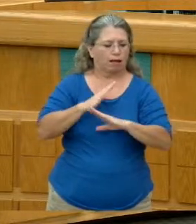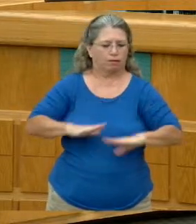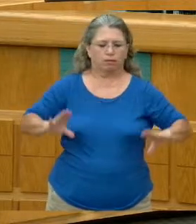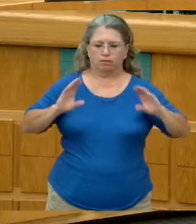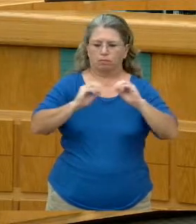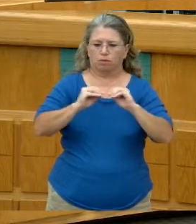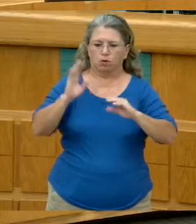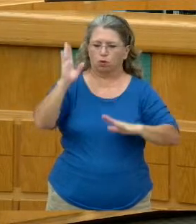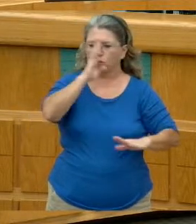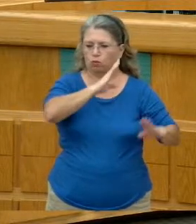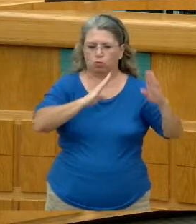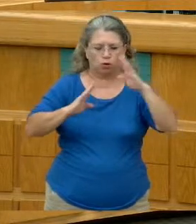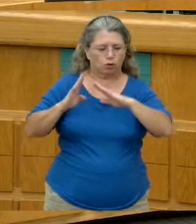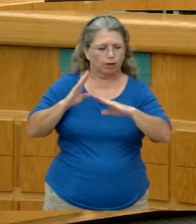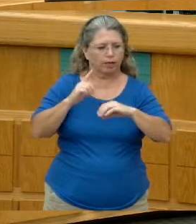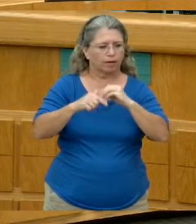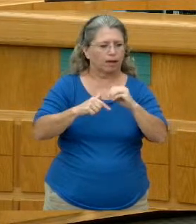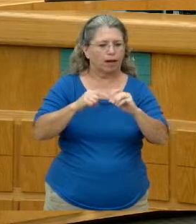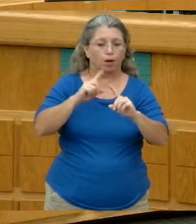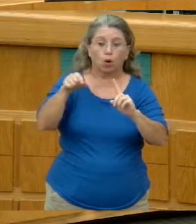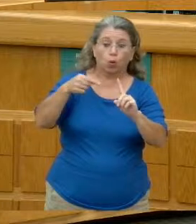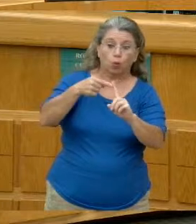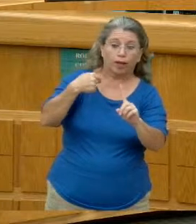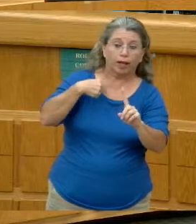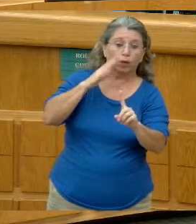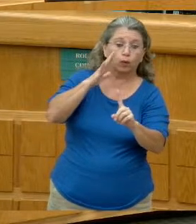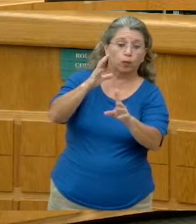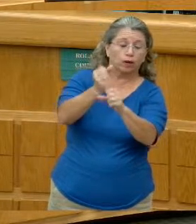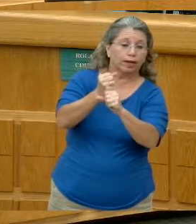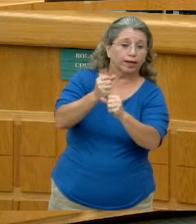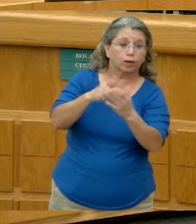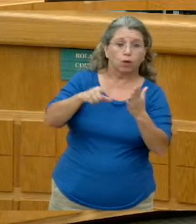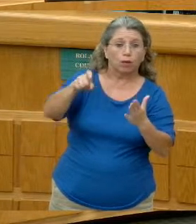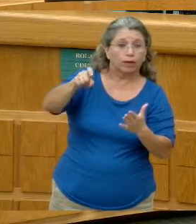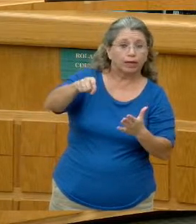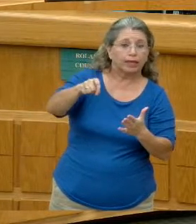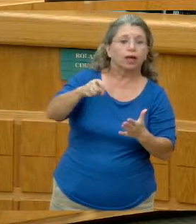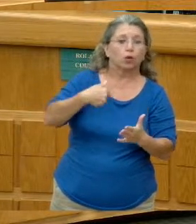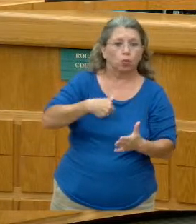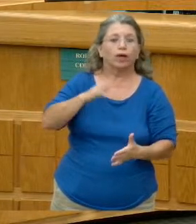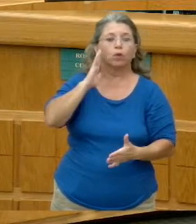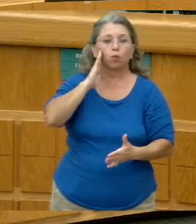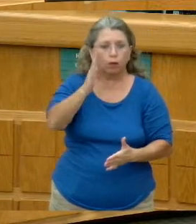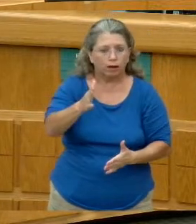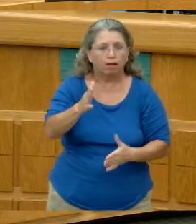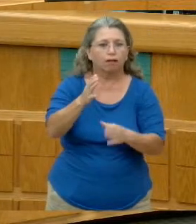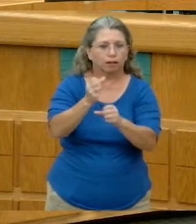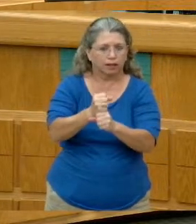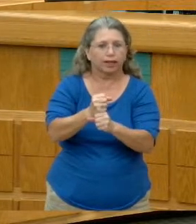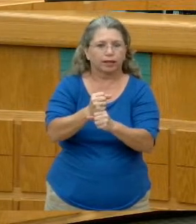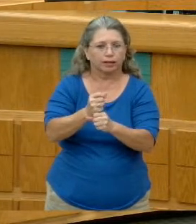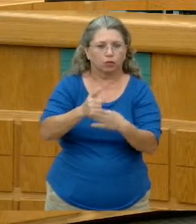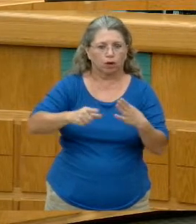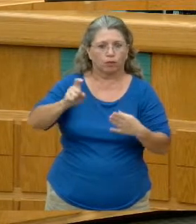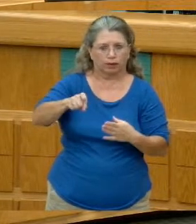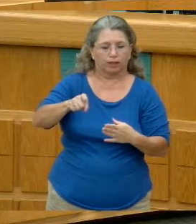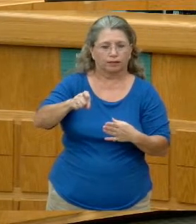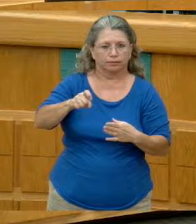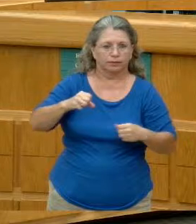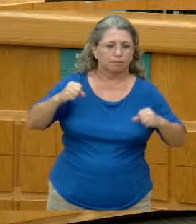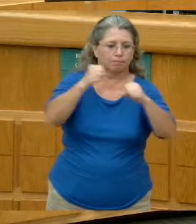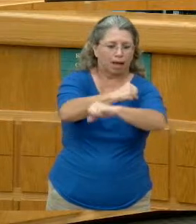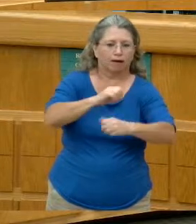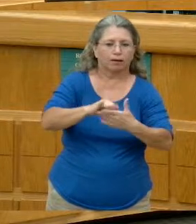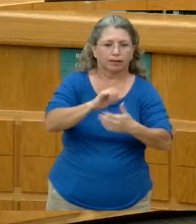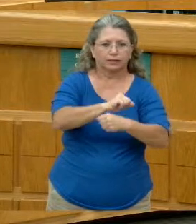about, you know, when we're going to get what we need. We will get what we need to battle this virus.